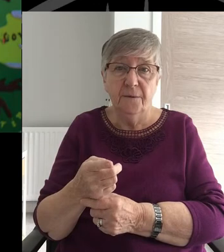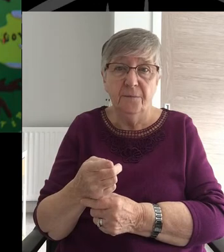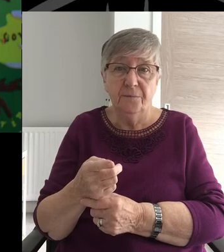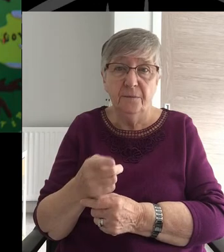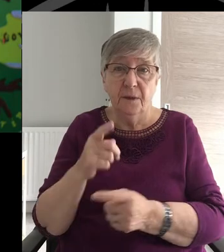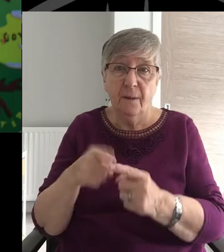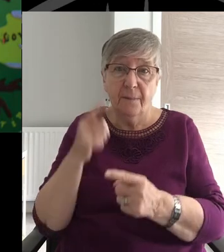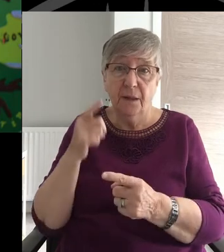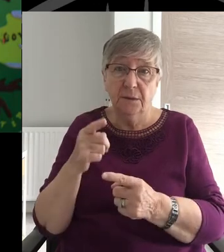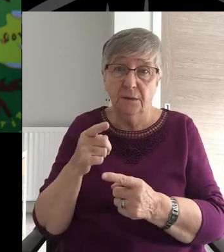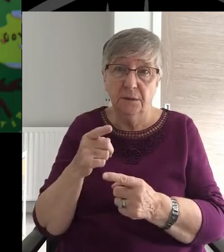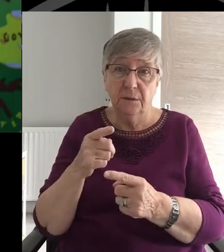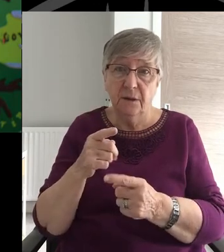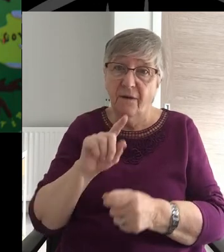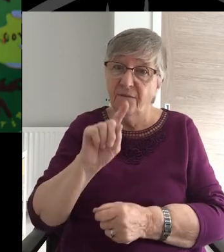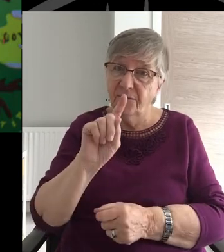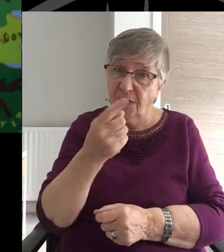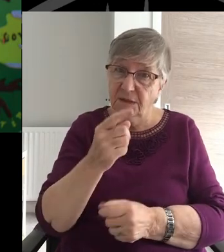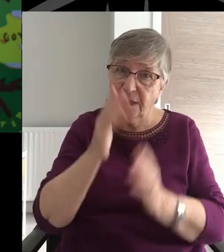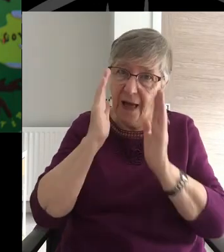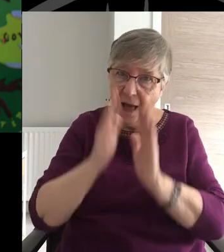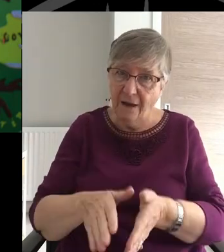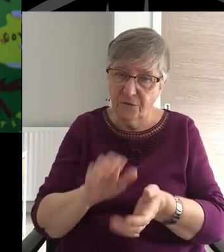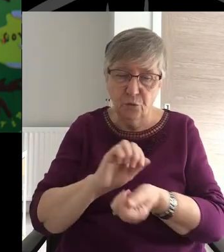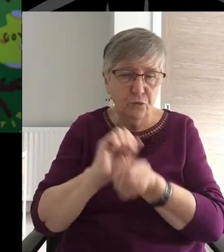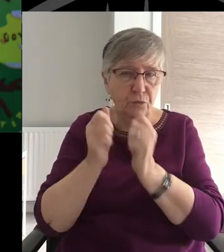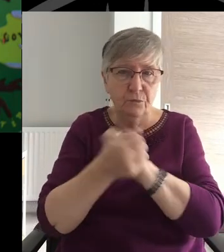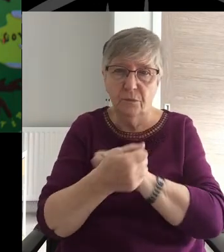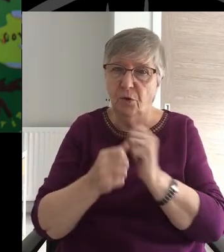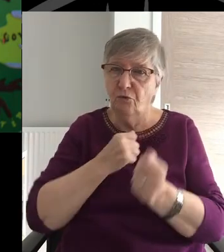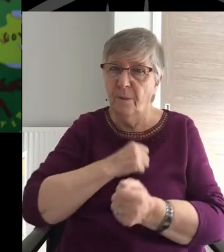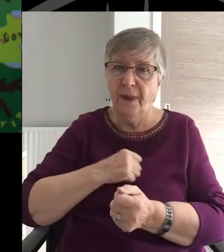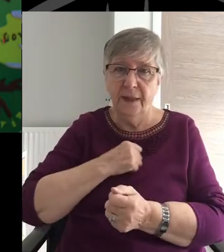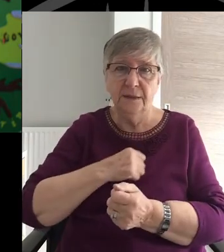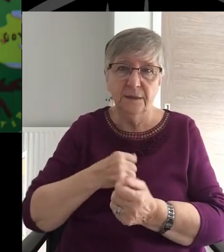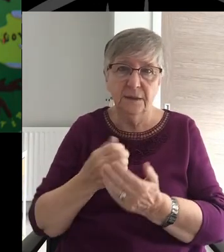But it's on the other side of repentance.